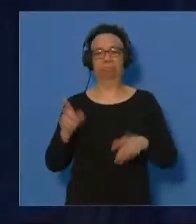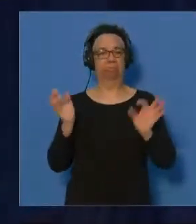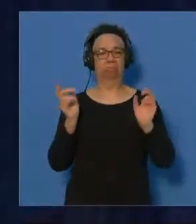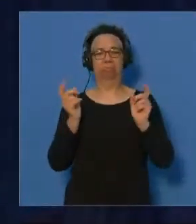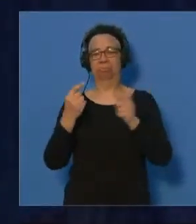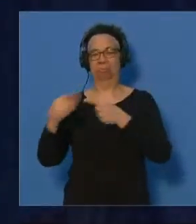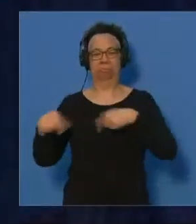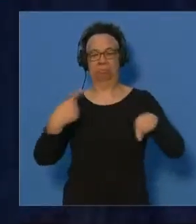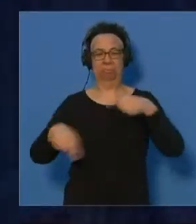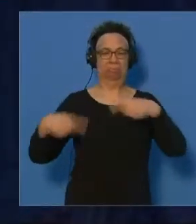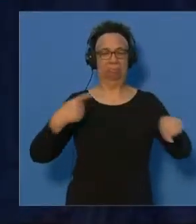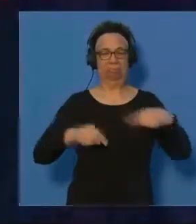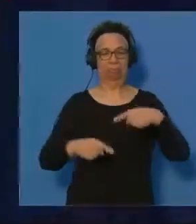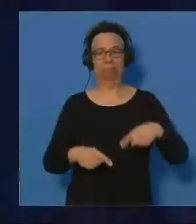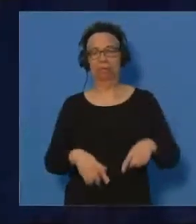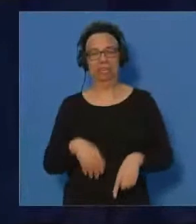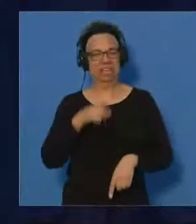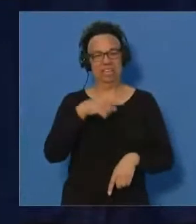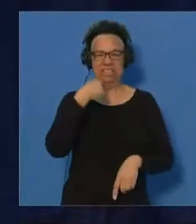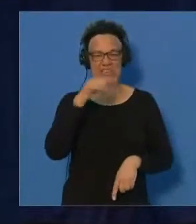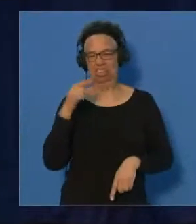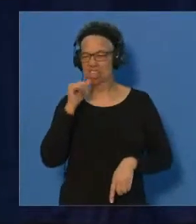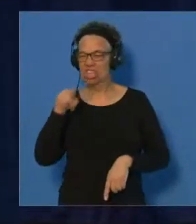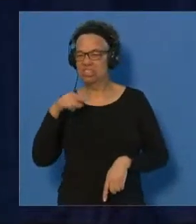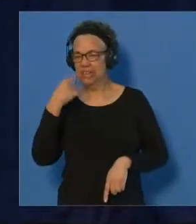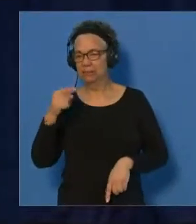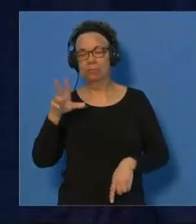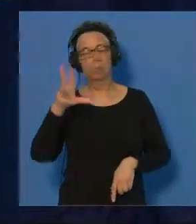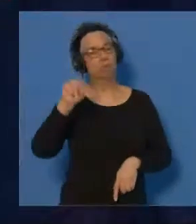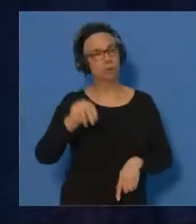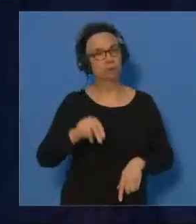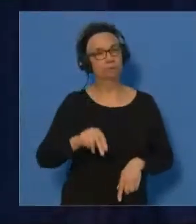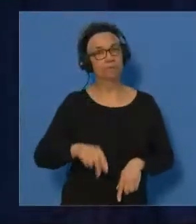nitpicking, name calling, and political games. To them,